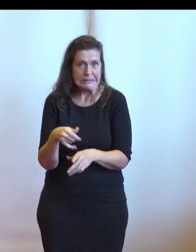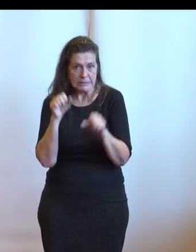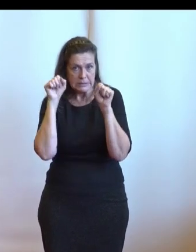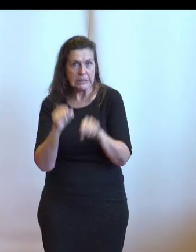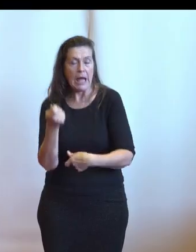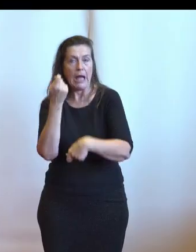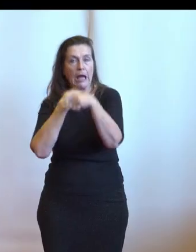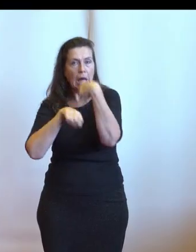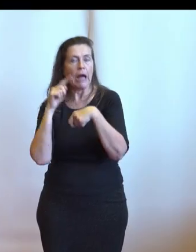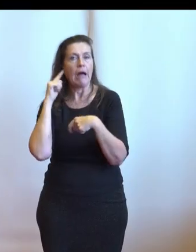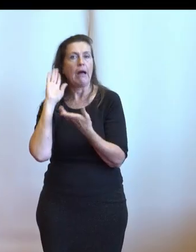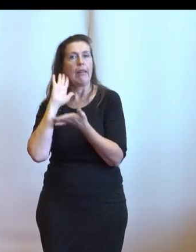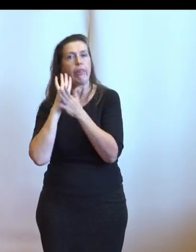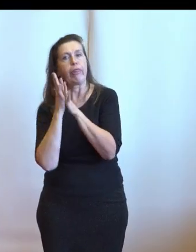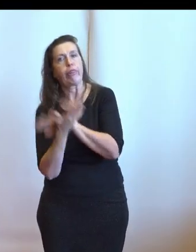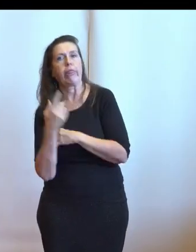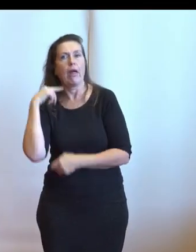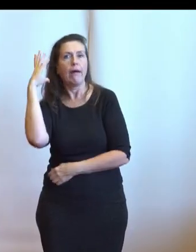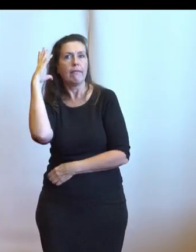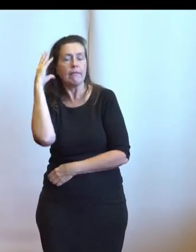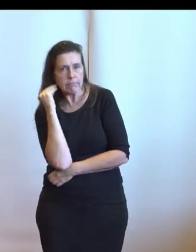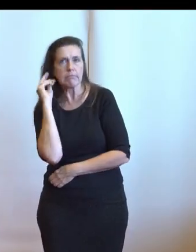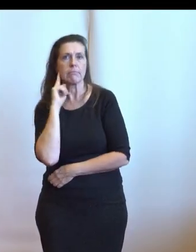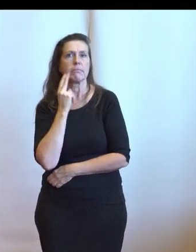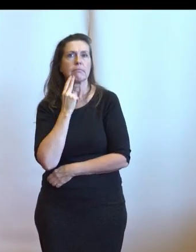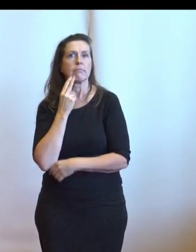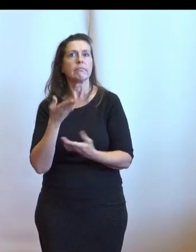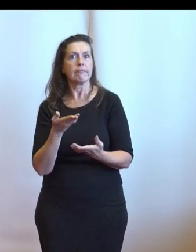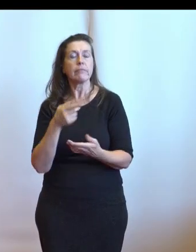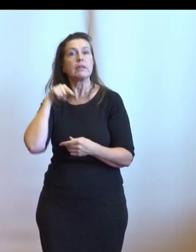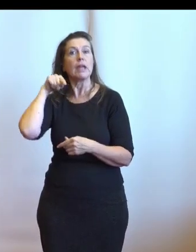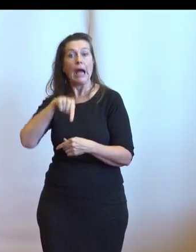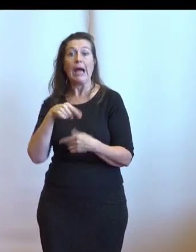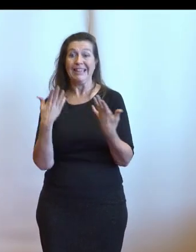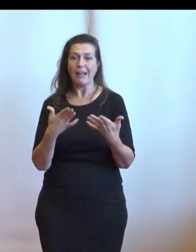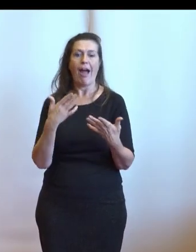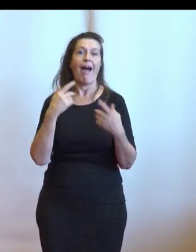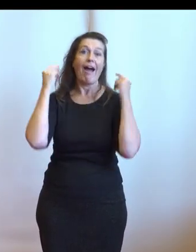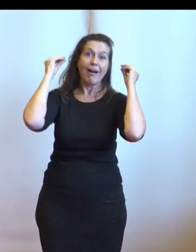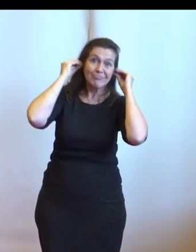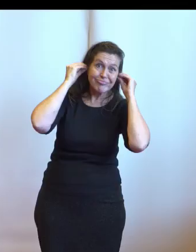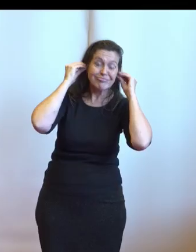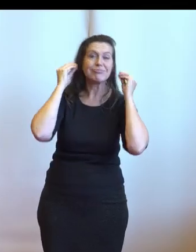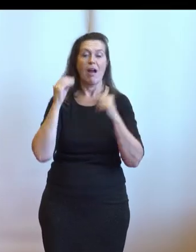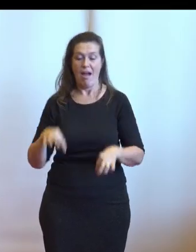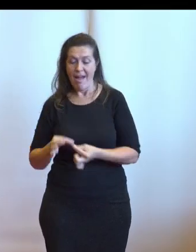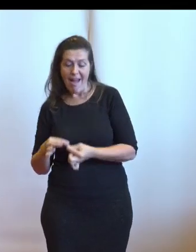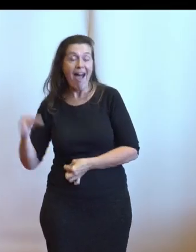hearing impairment because all the devices that you are using right now, including your